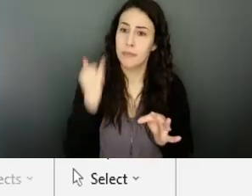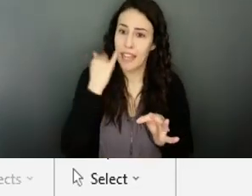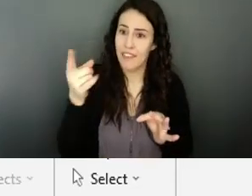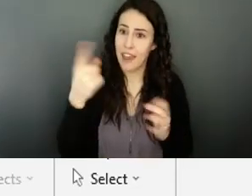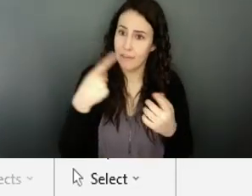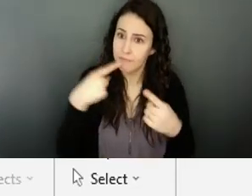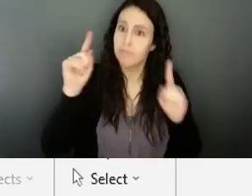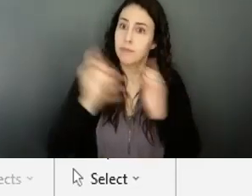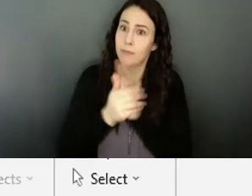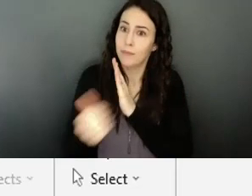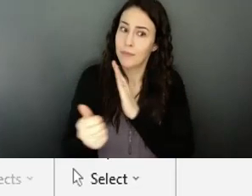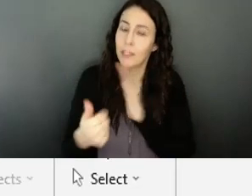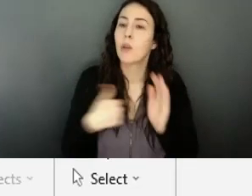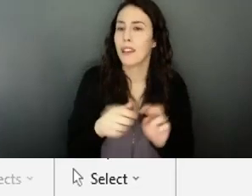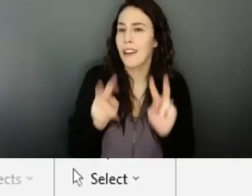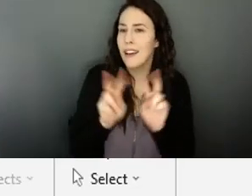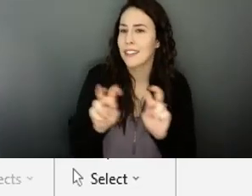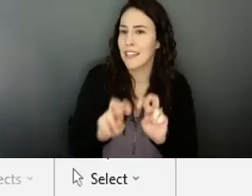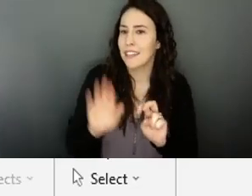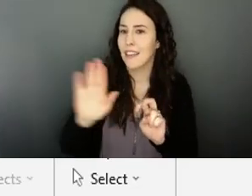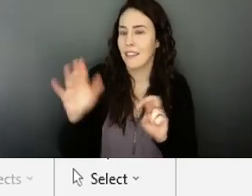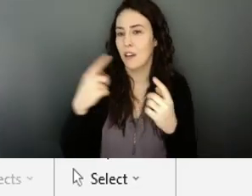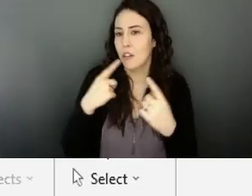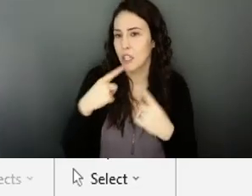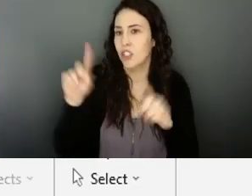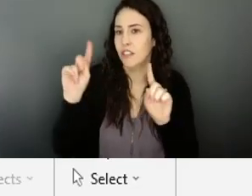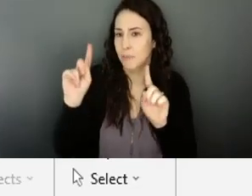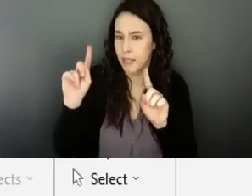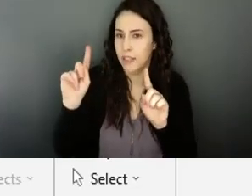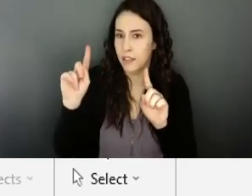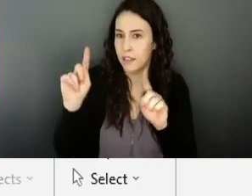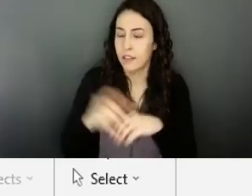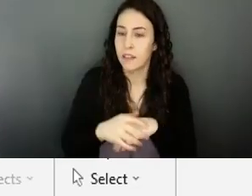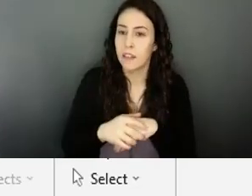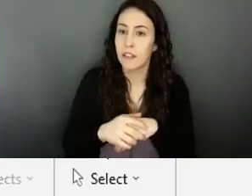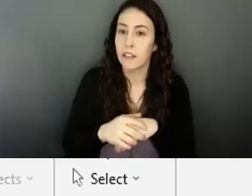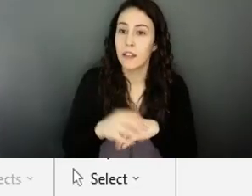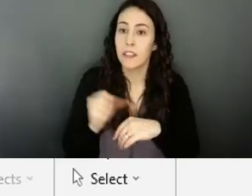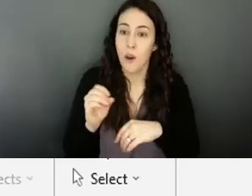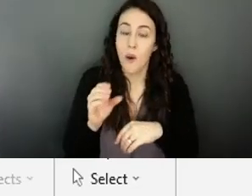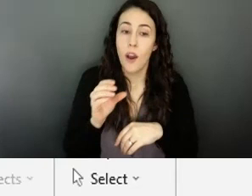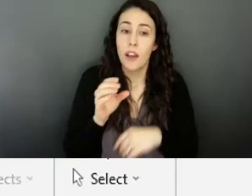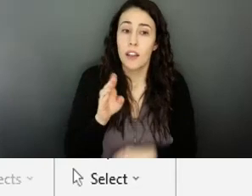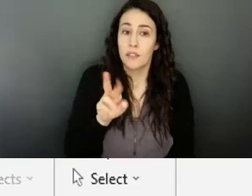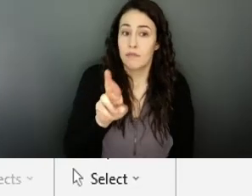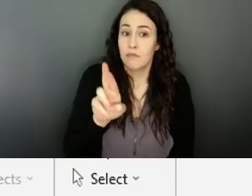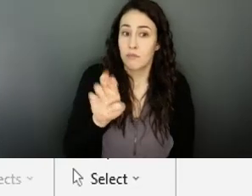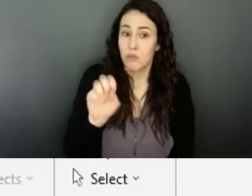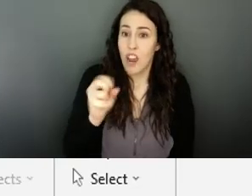we assess their achievement of those competencies. And so Bresciani